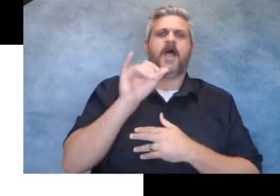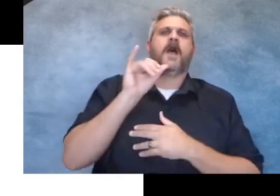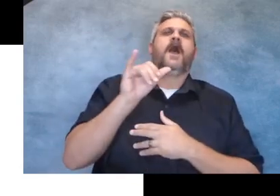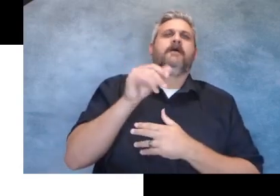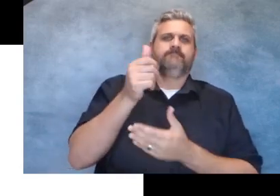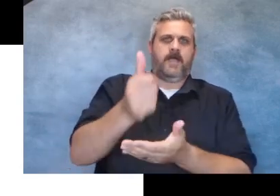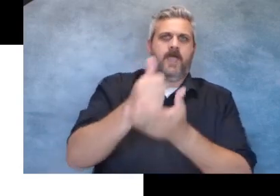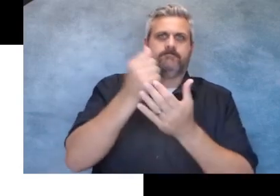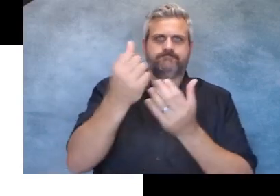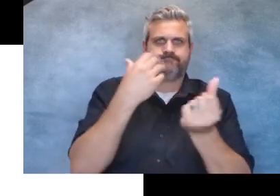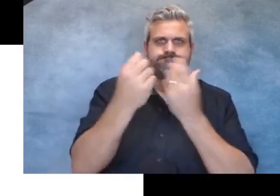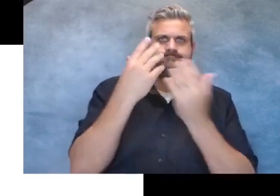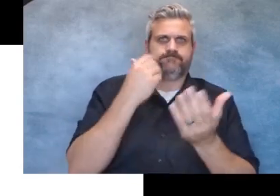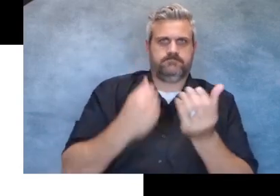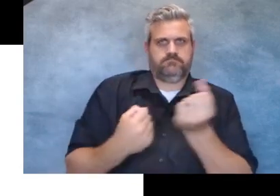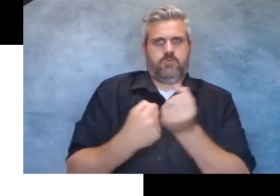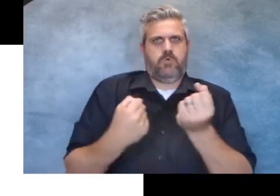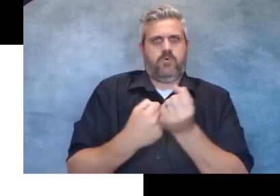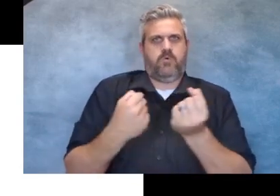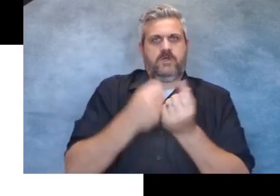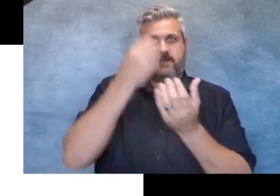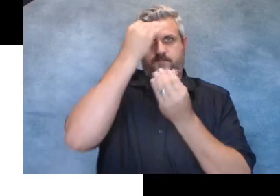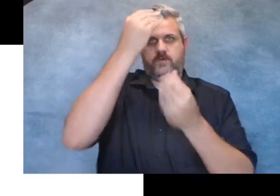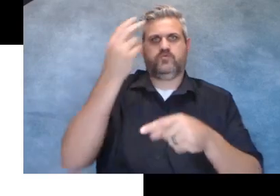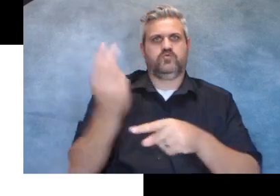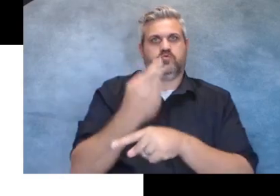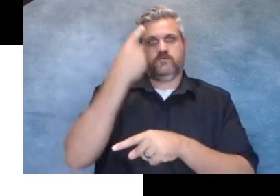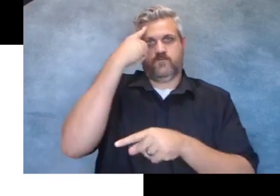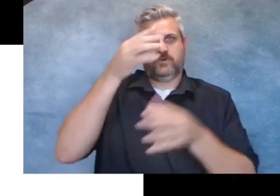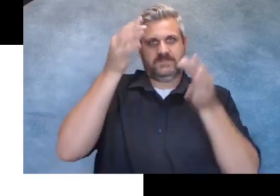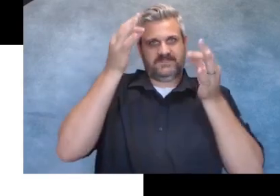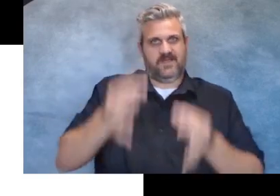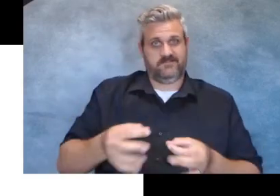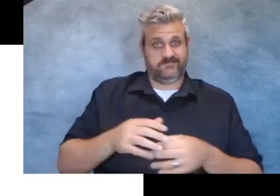data to support answering this criteria.